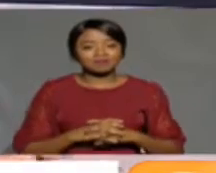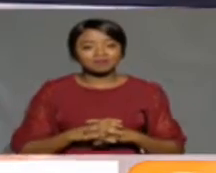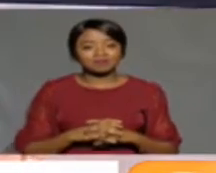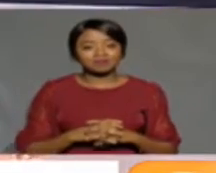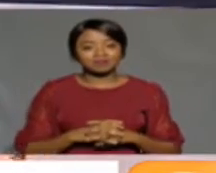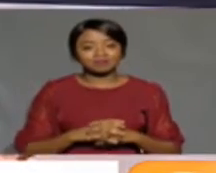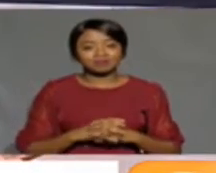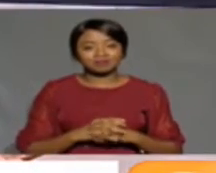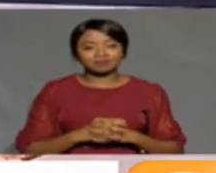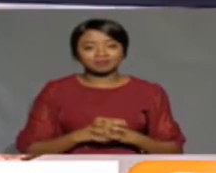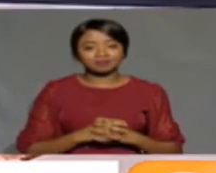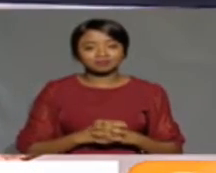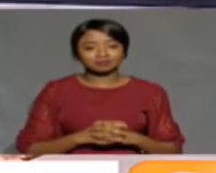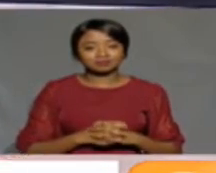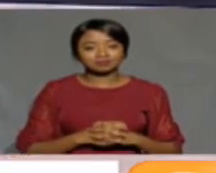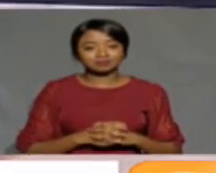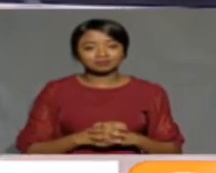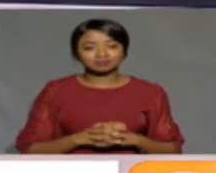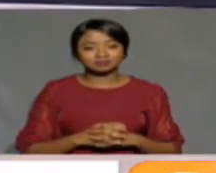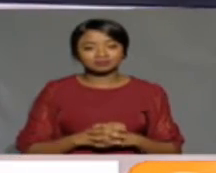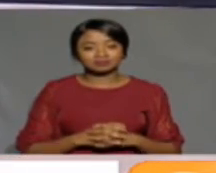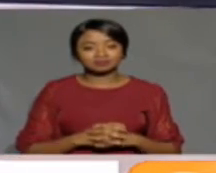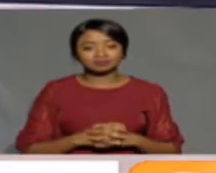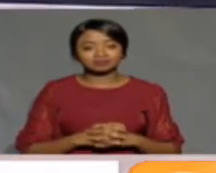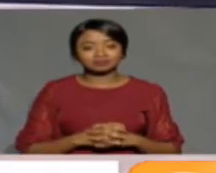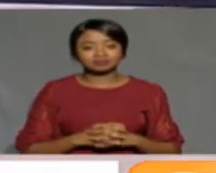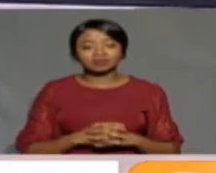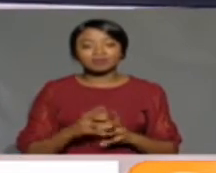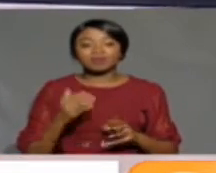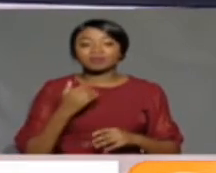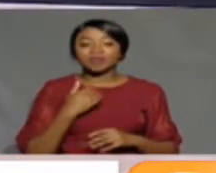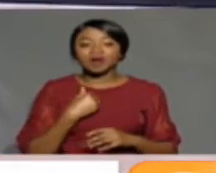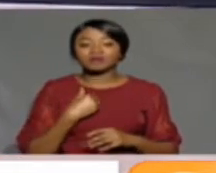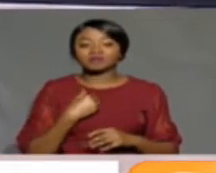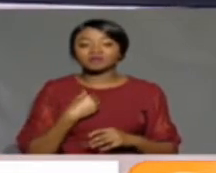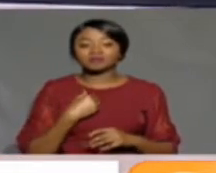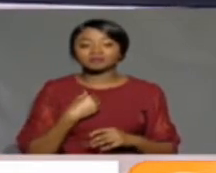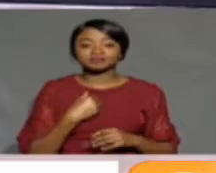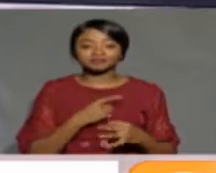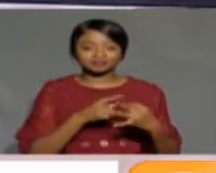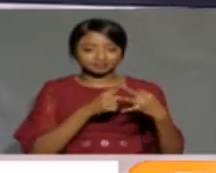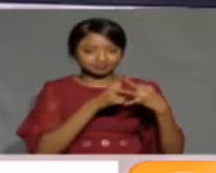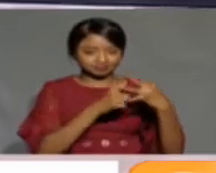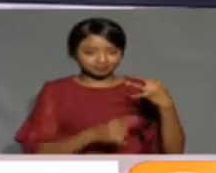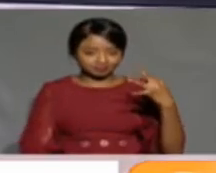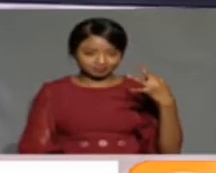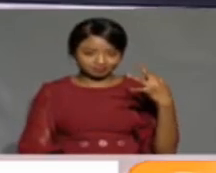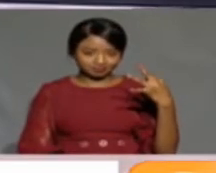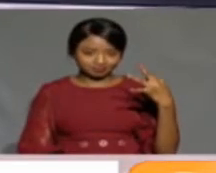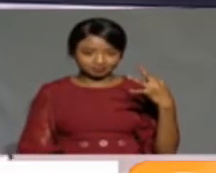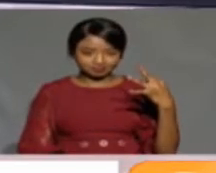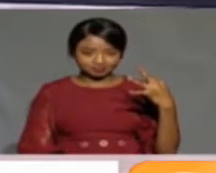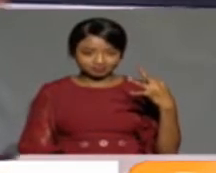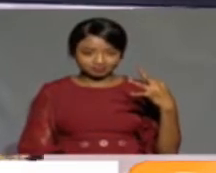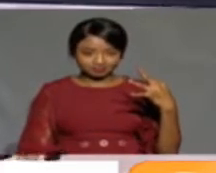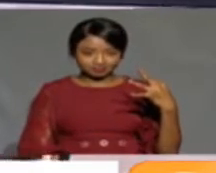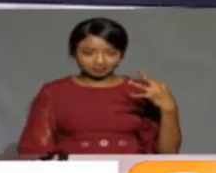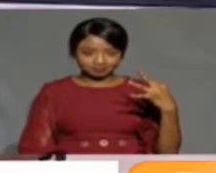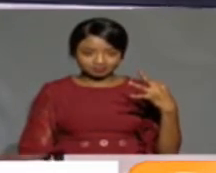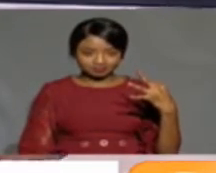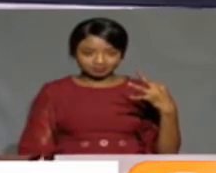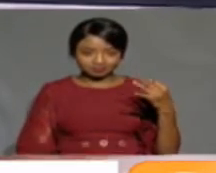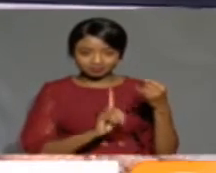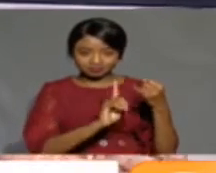Okay. And be able to there are three options into this process. Number one is what is